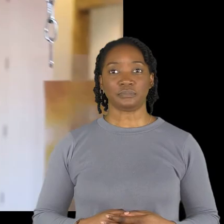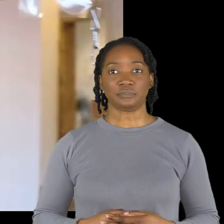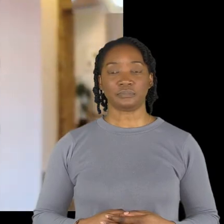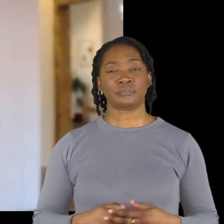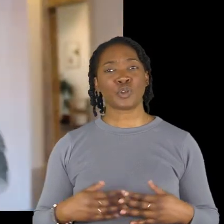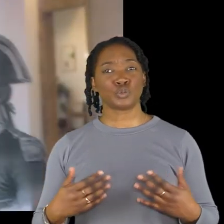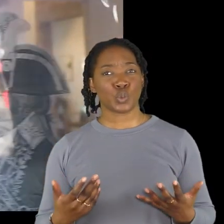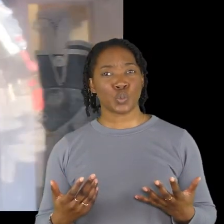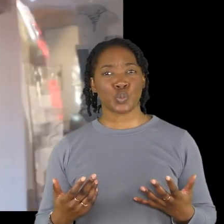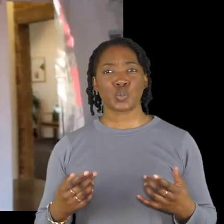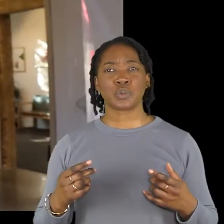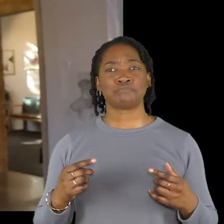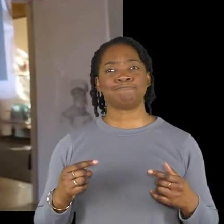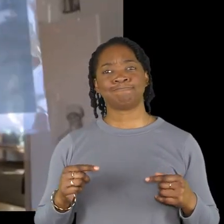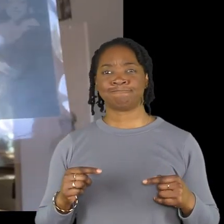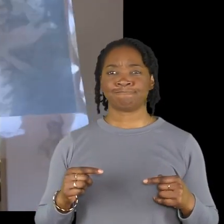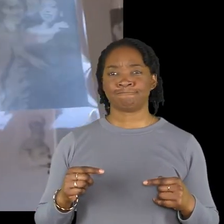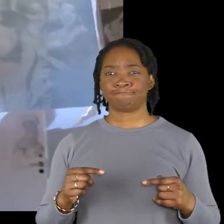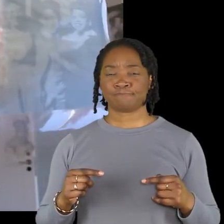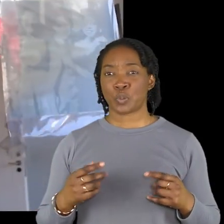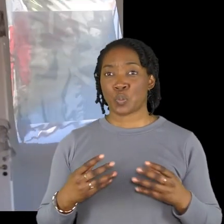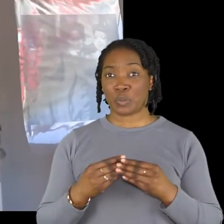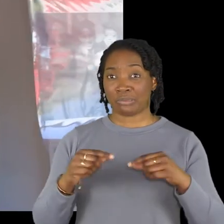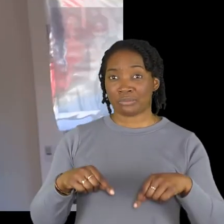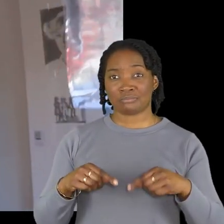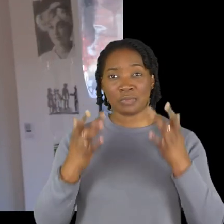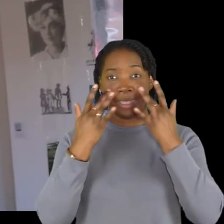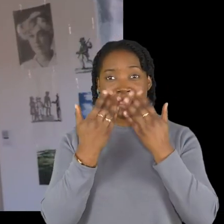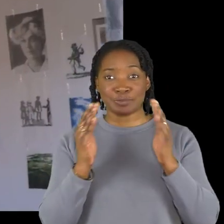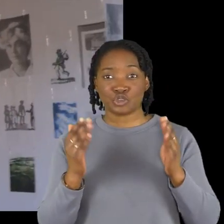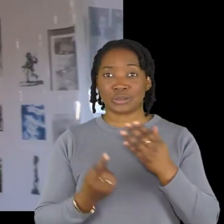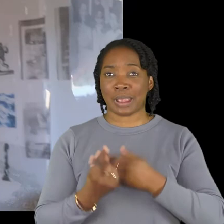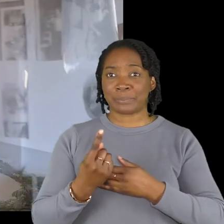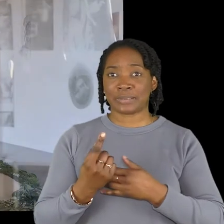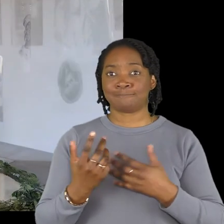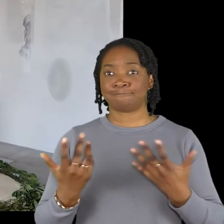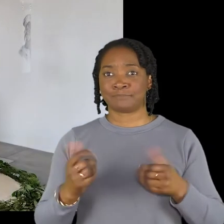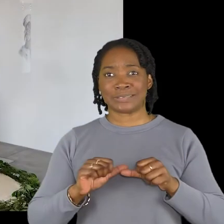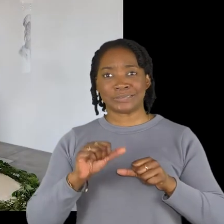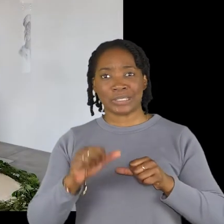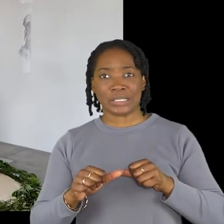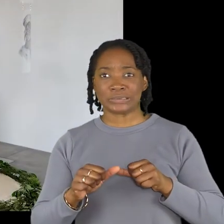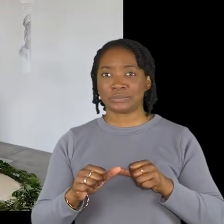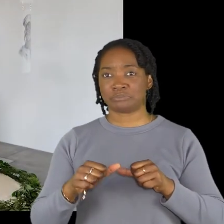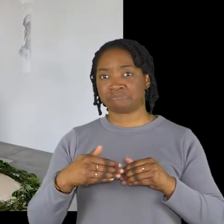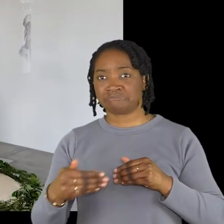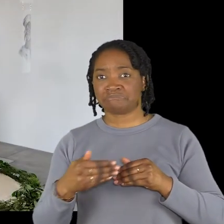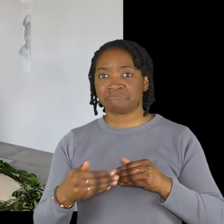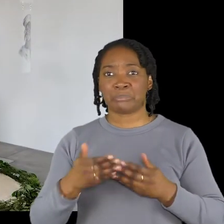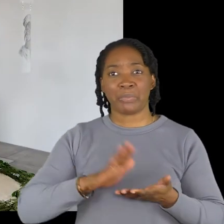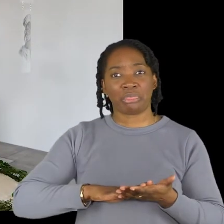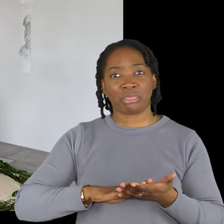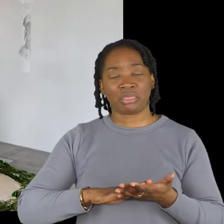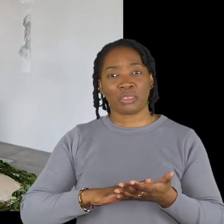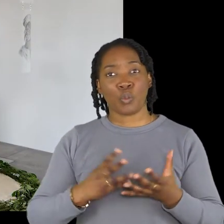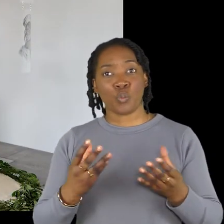And in terms of with this exhibition happening within the next month or so,